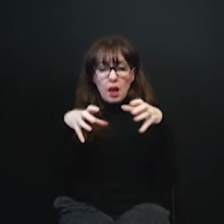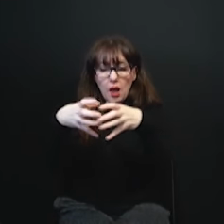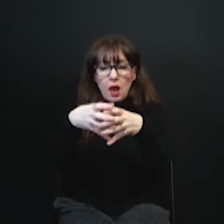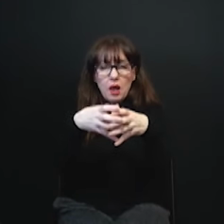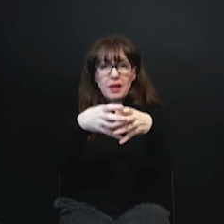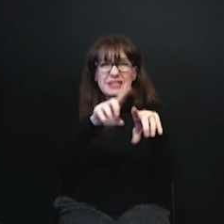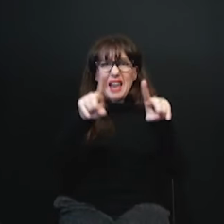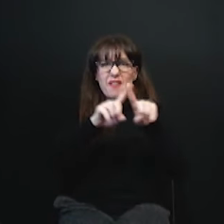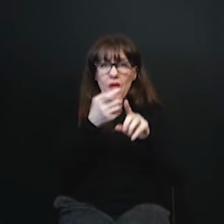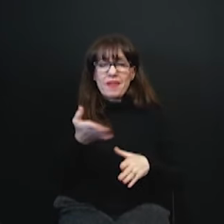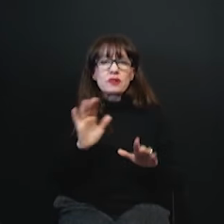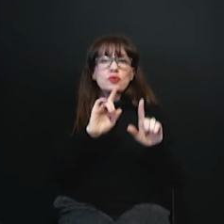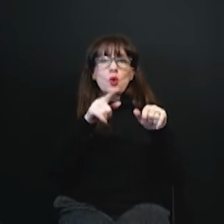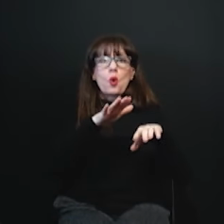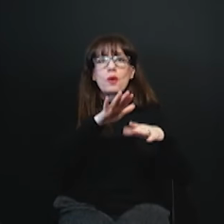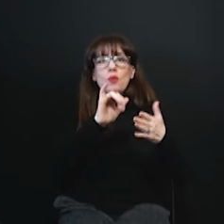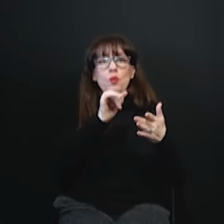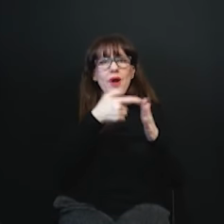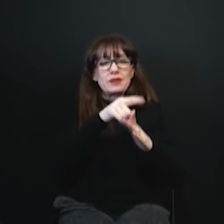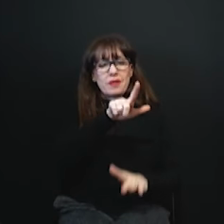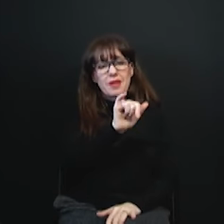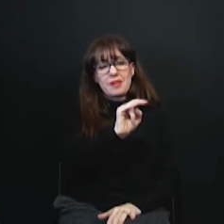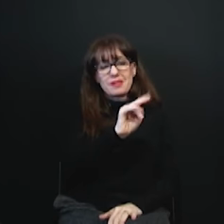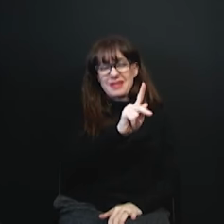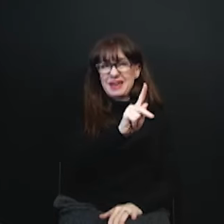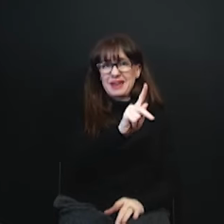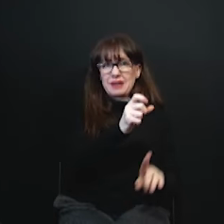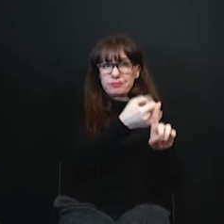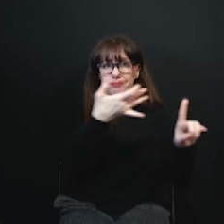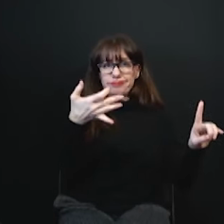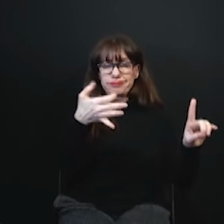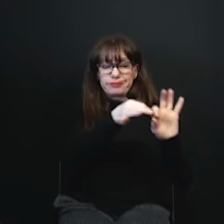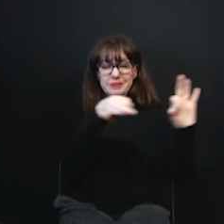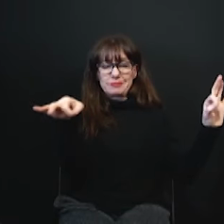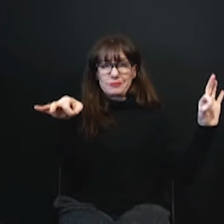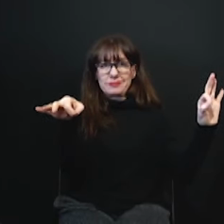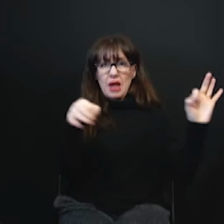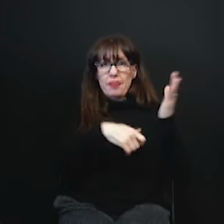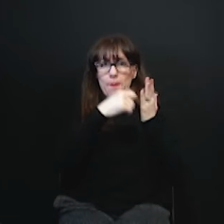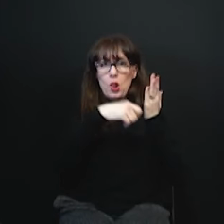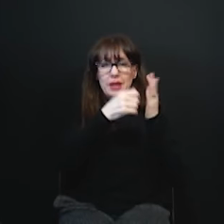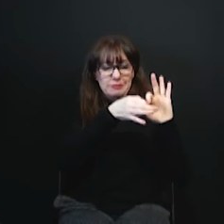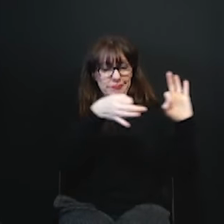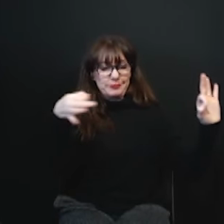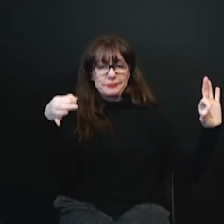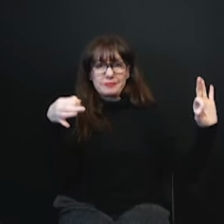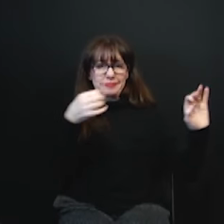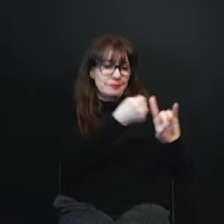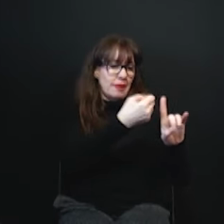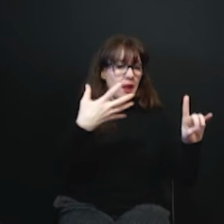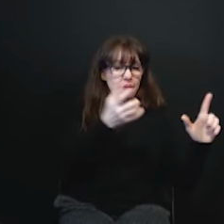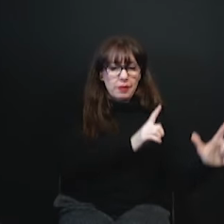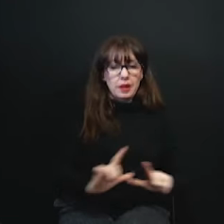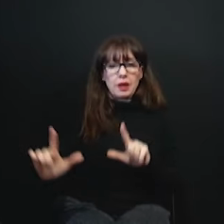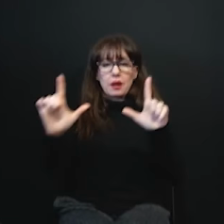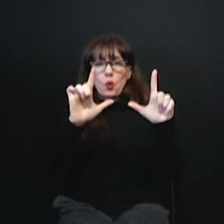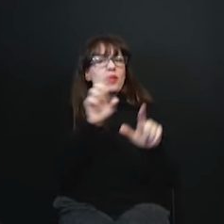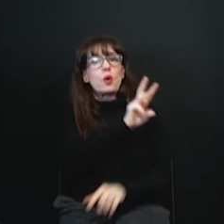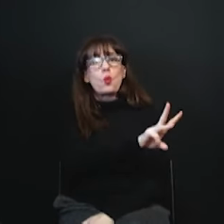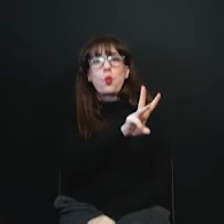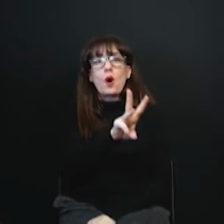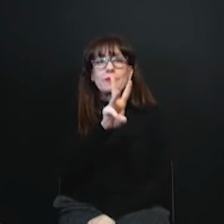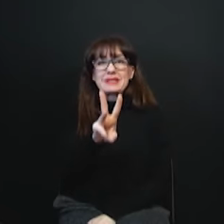And so you can go right to the link in our online bulletin right now, our digital bulletin, or you can go to the website and